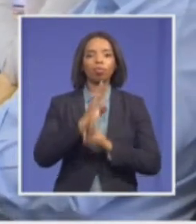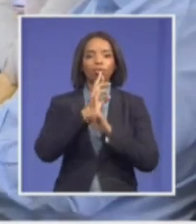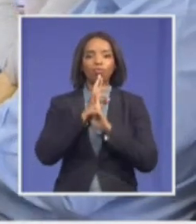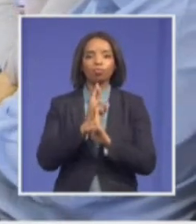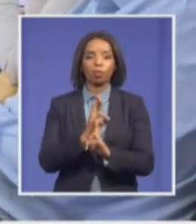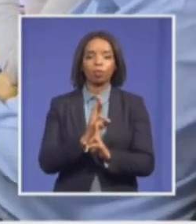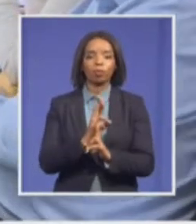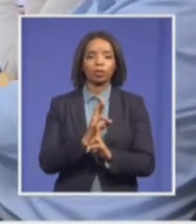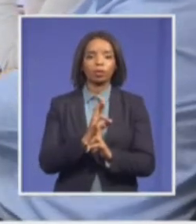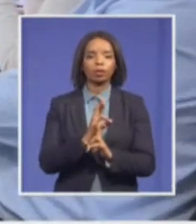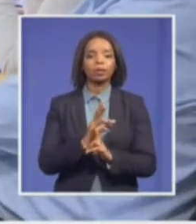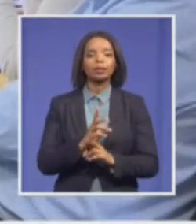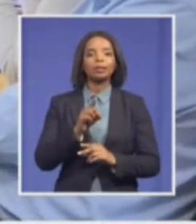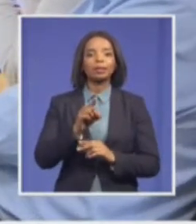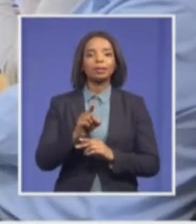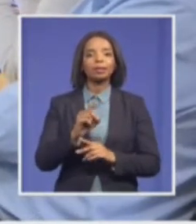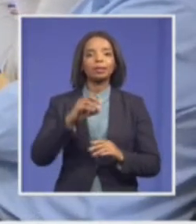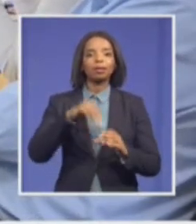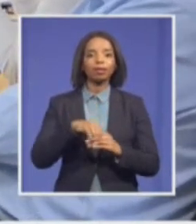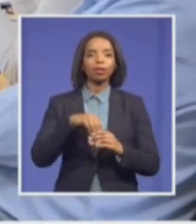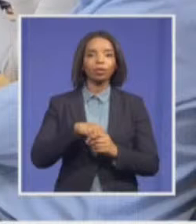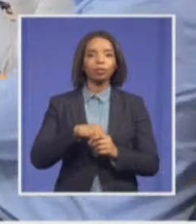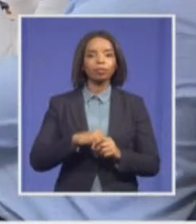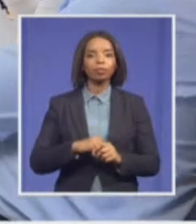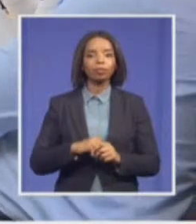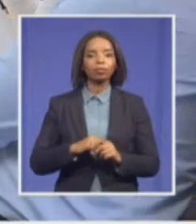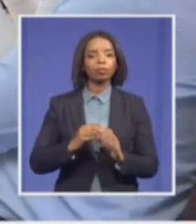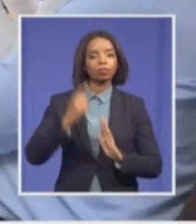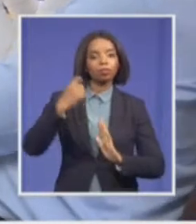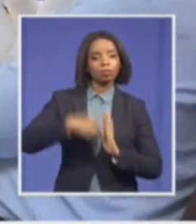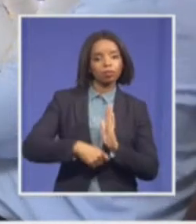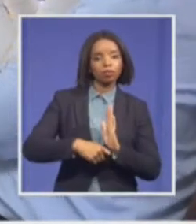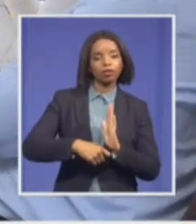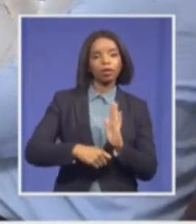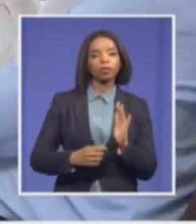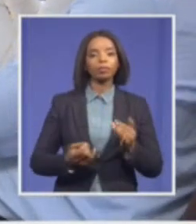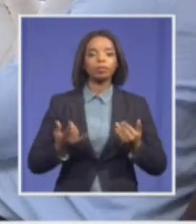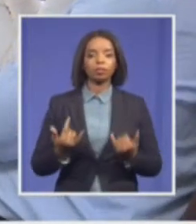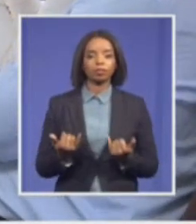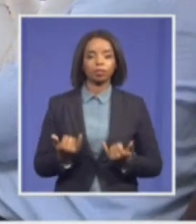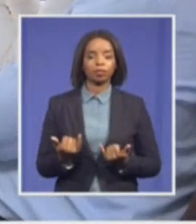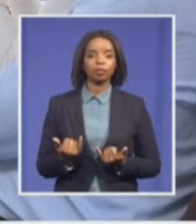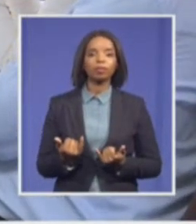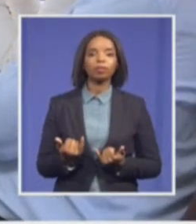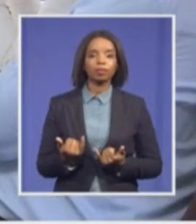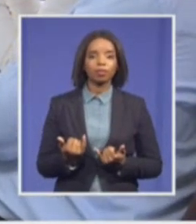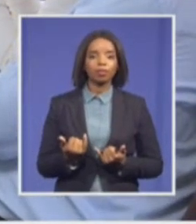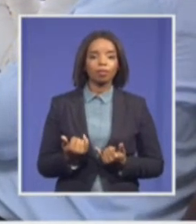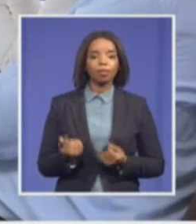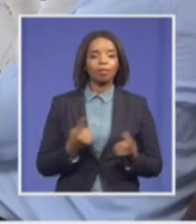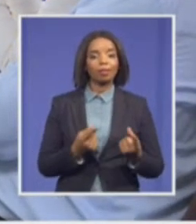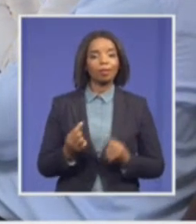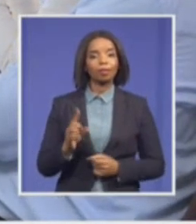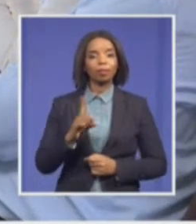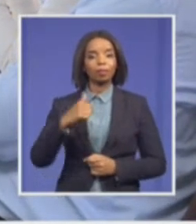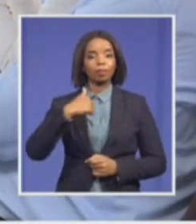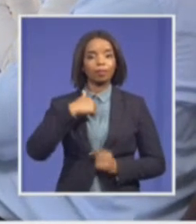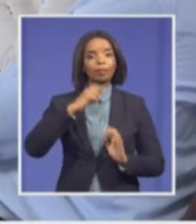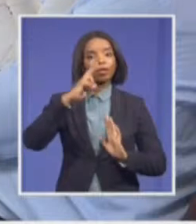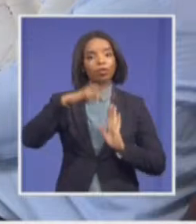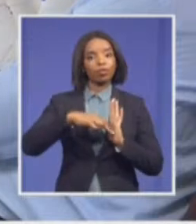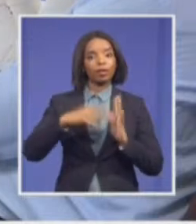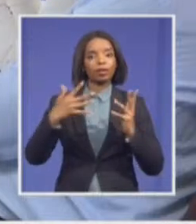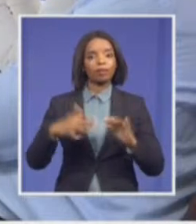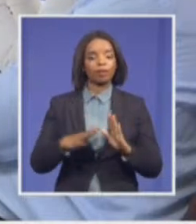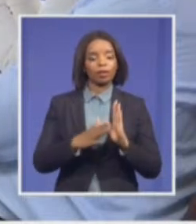employee. Before I hear Mr. Bill, but it seems to me now that I've read the two bundles, it's